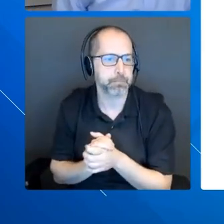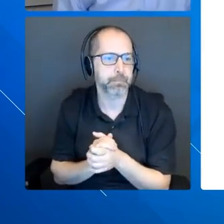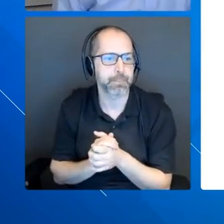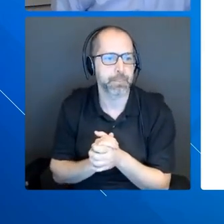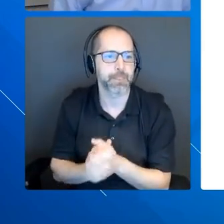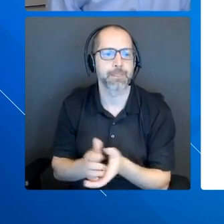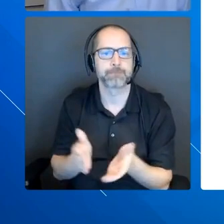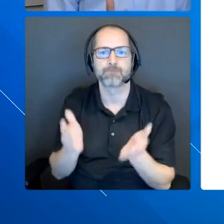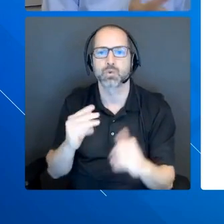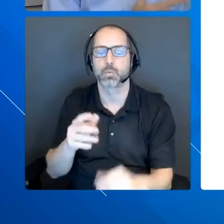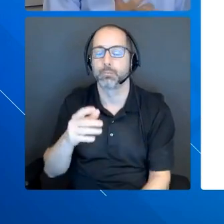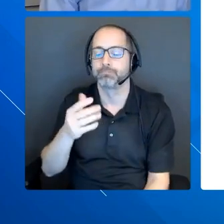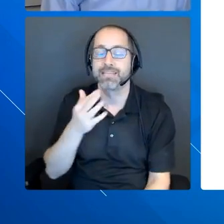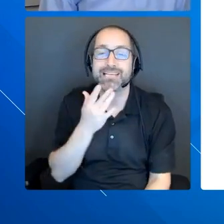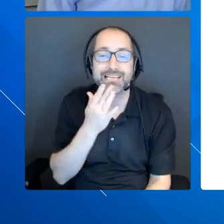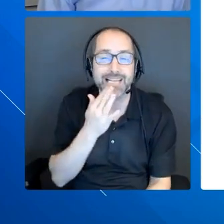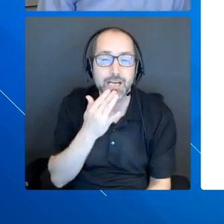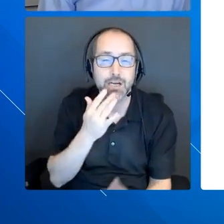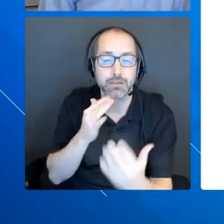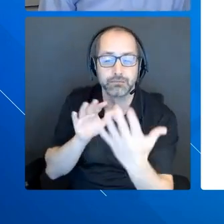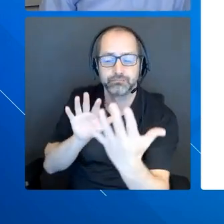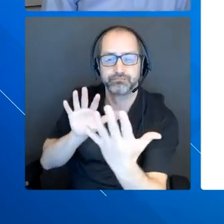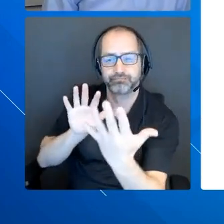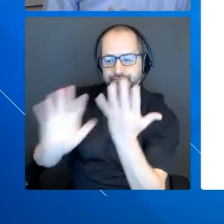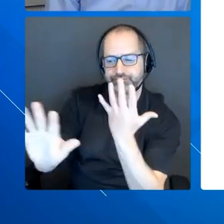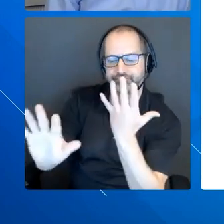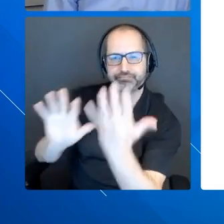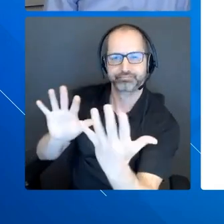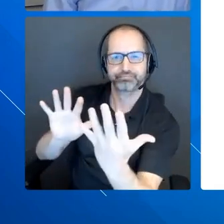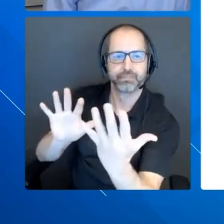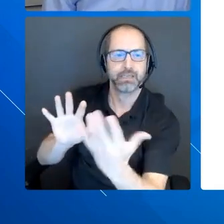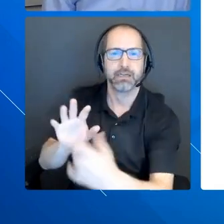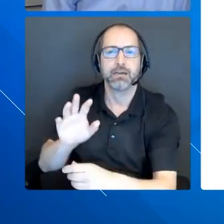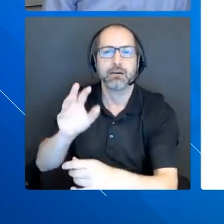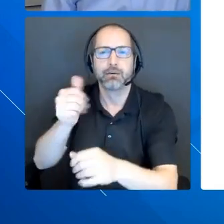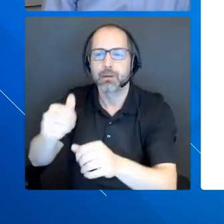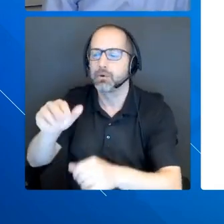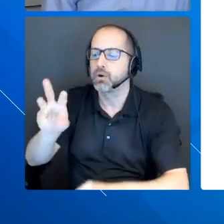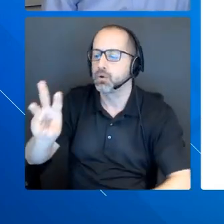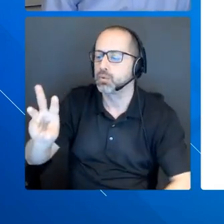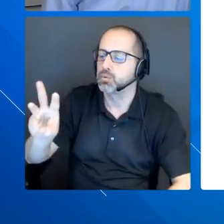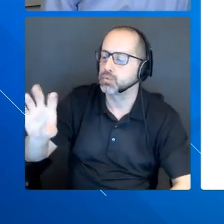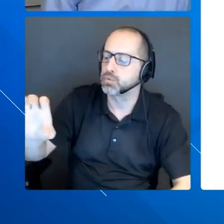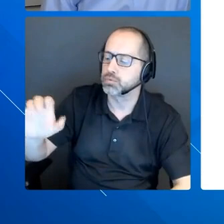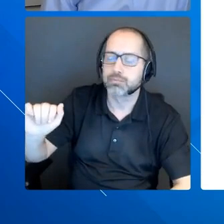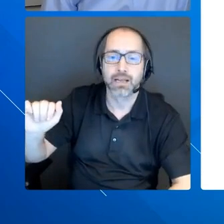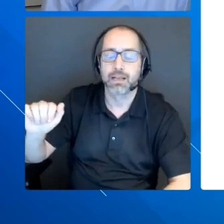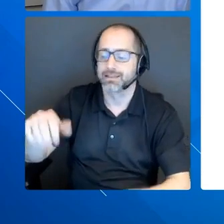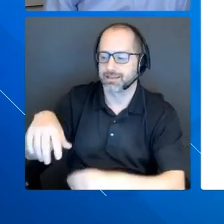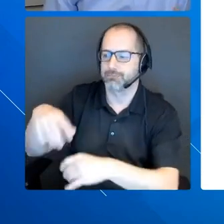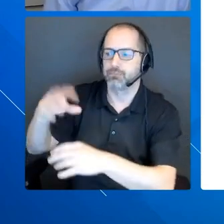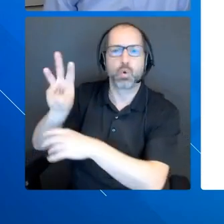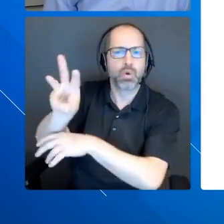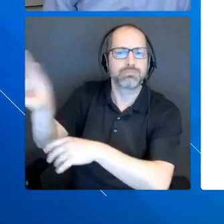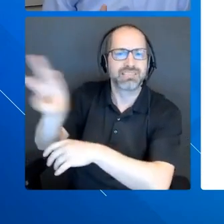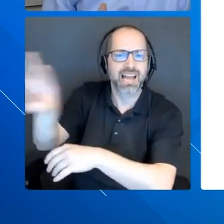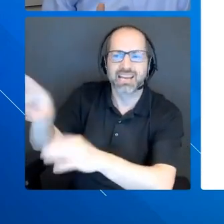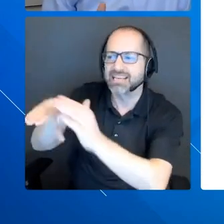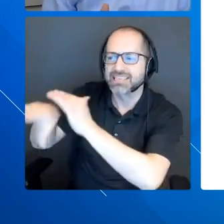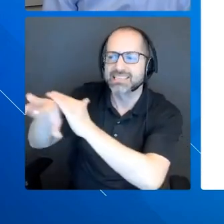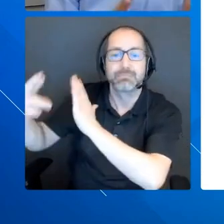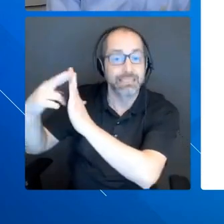Poor color contrast. So I mentioned earlier those WCAG or Web Content Accessibility Guidelines. I mentioned that those